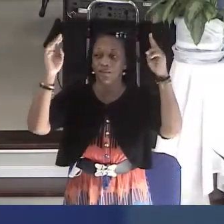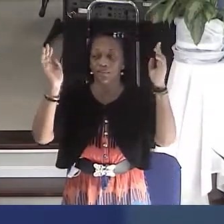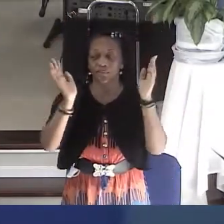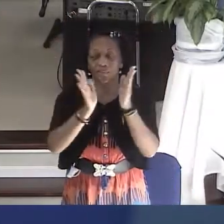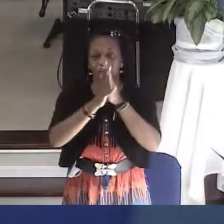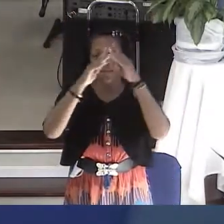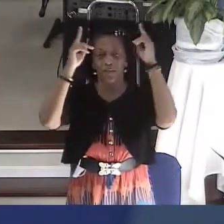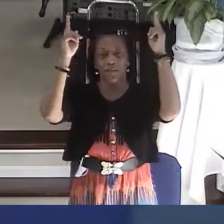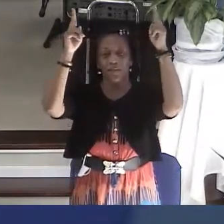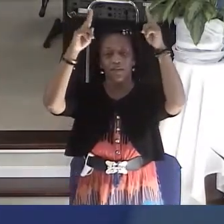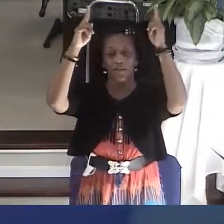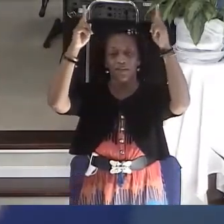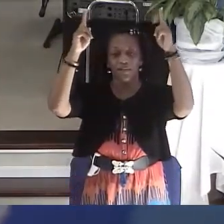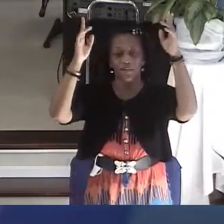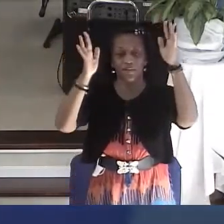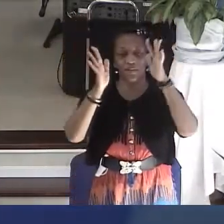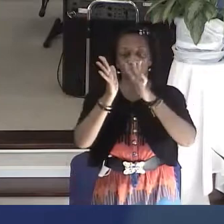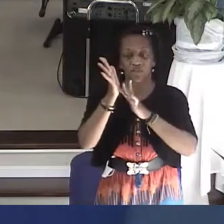Jesus.